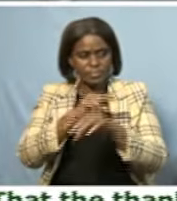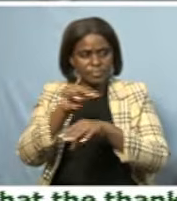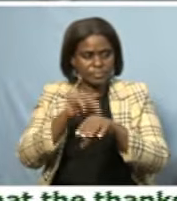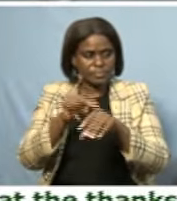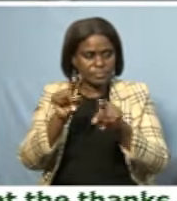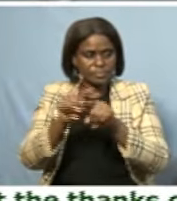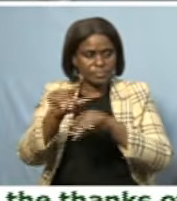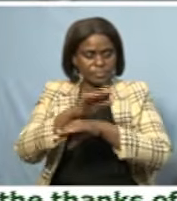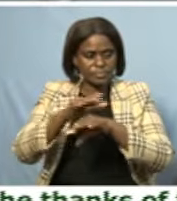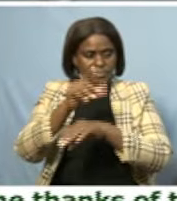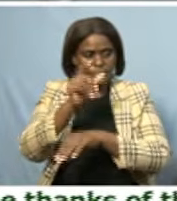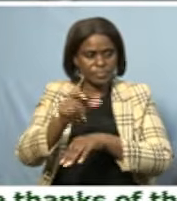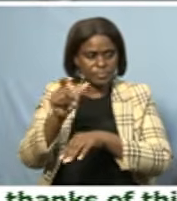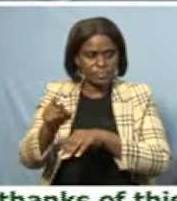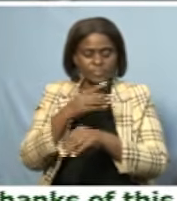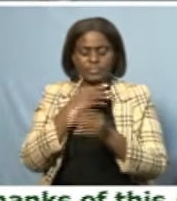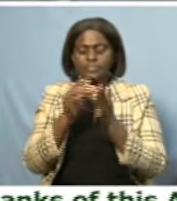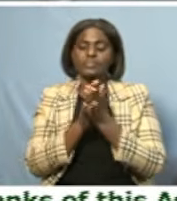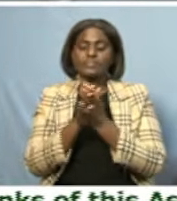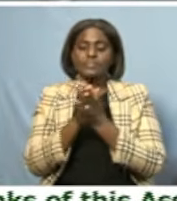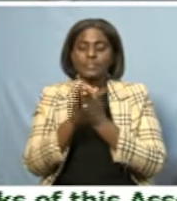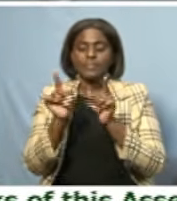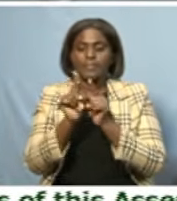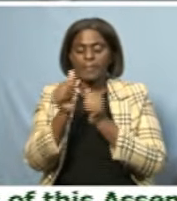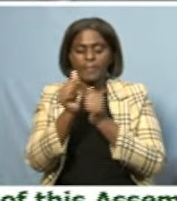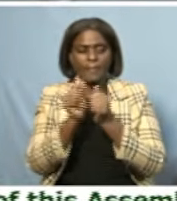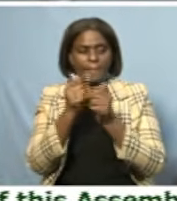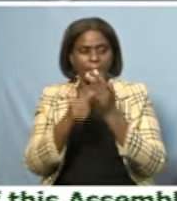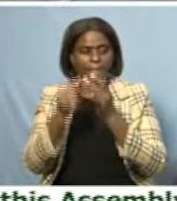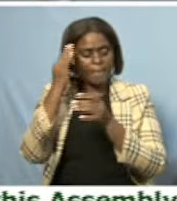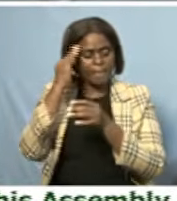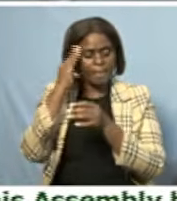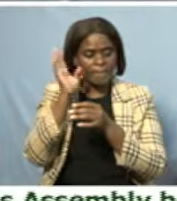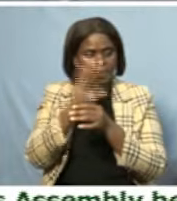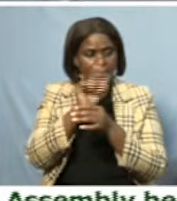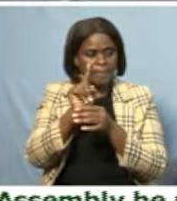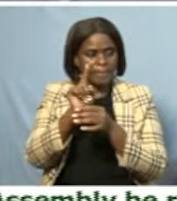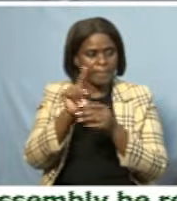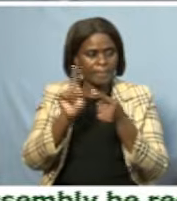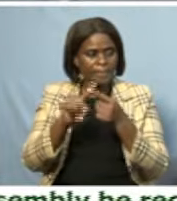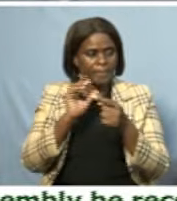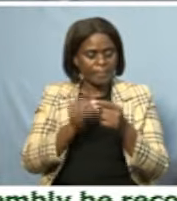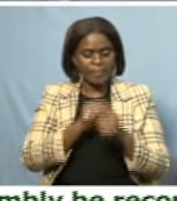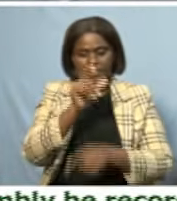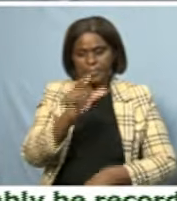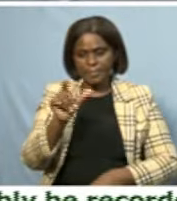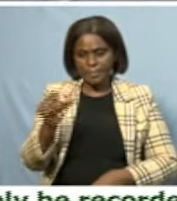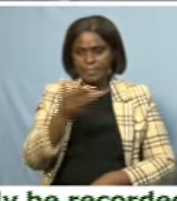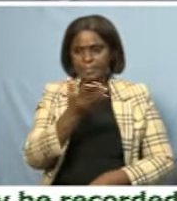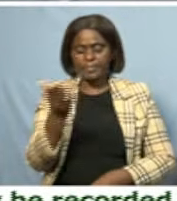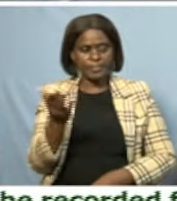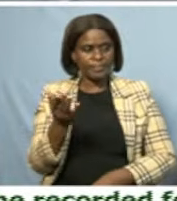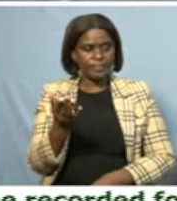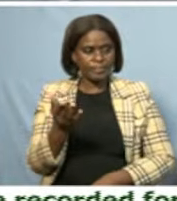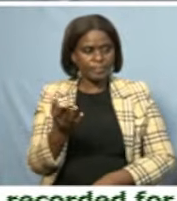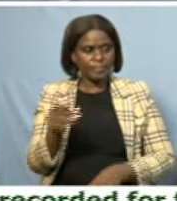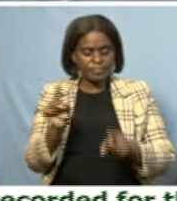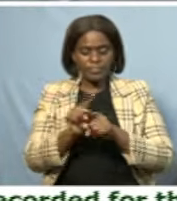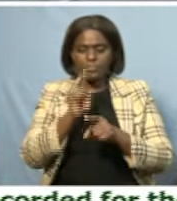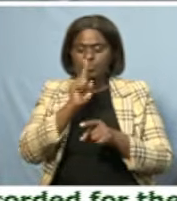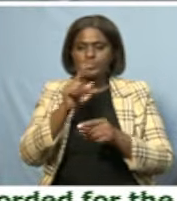nation above individual interests. It's about recognizing that our individual well-being